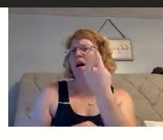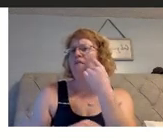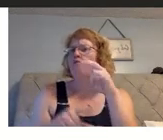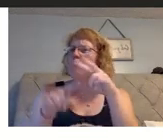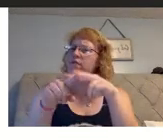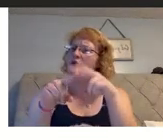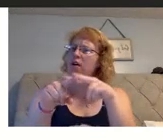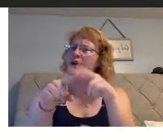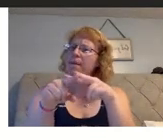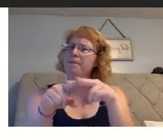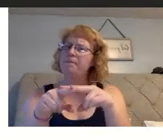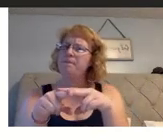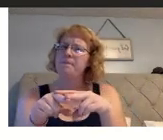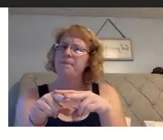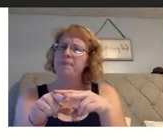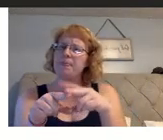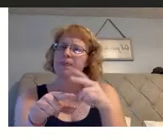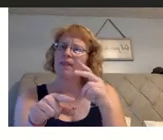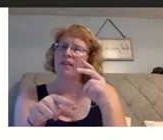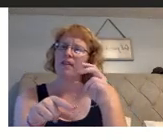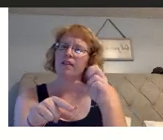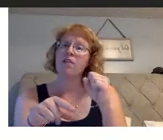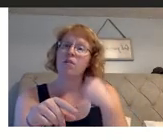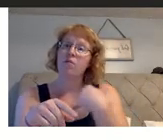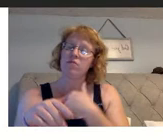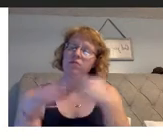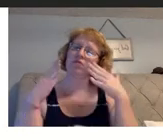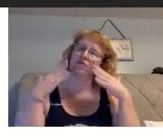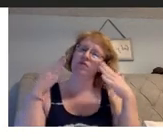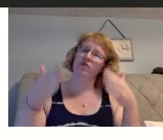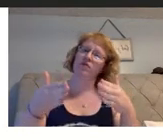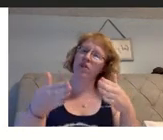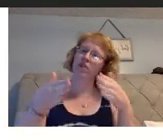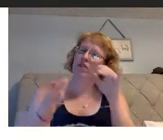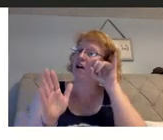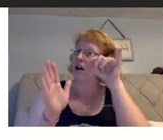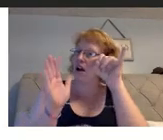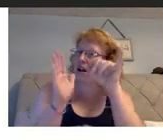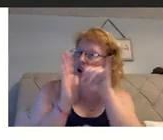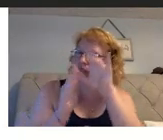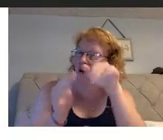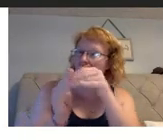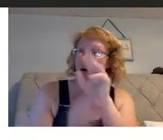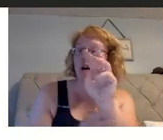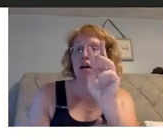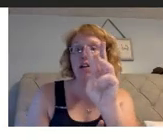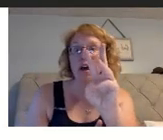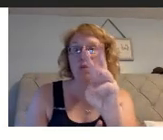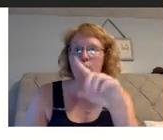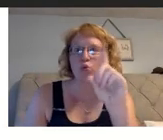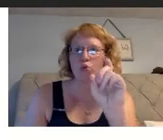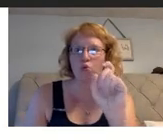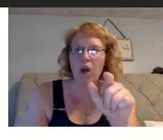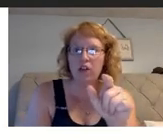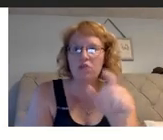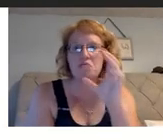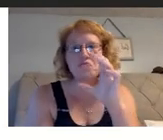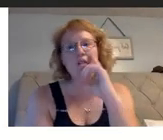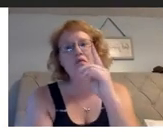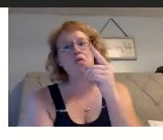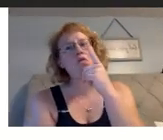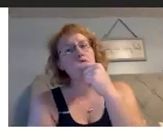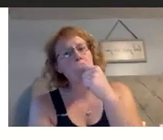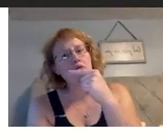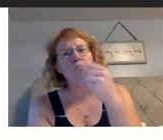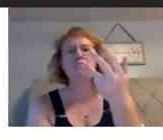vocab. It's the same story, but we're going to focus on identifying all of our W questions. So we're going to look for our who,